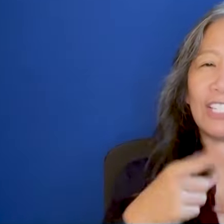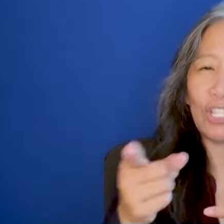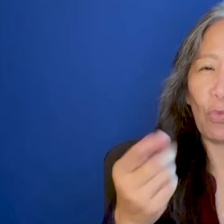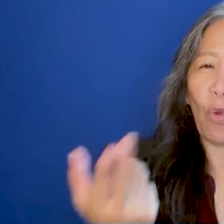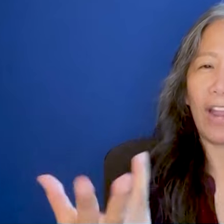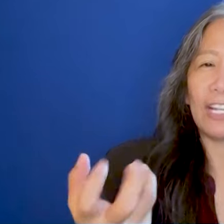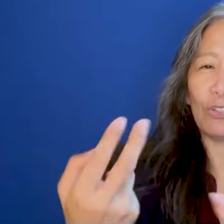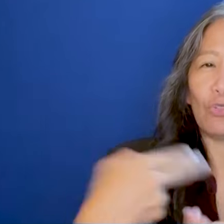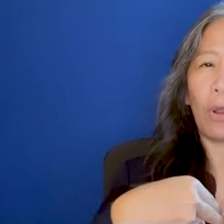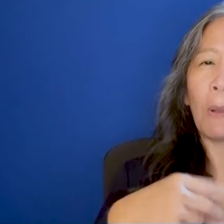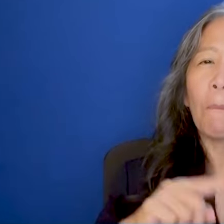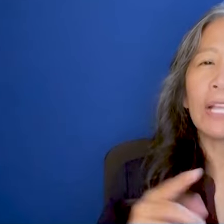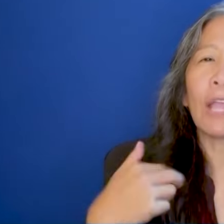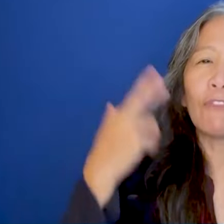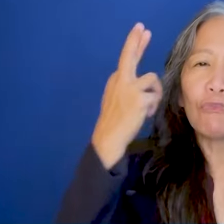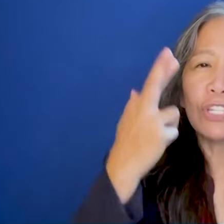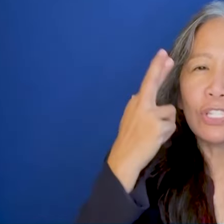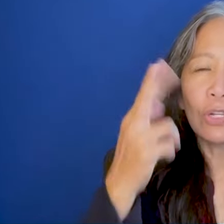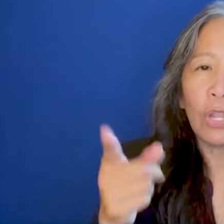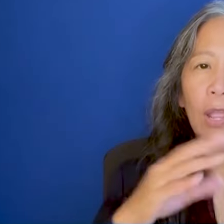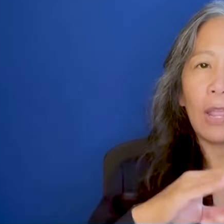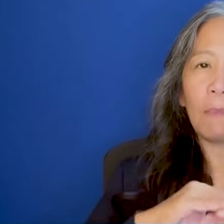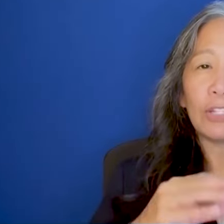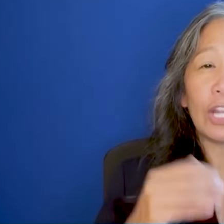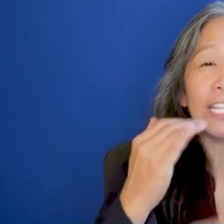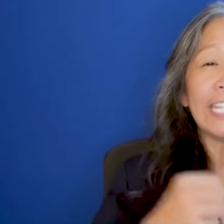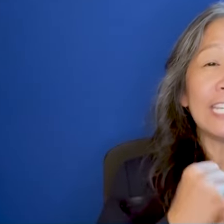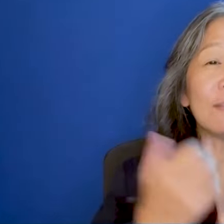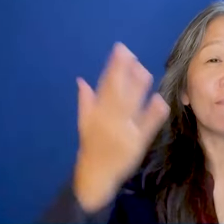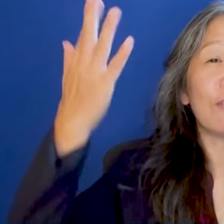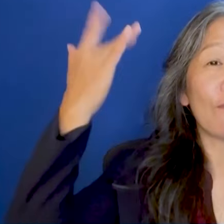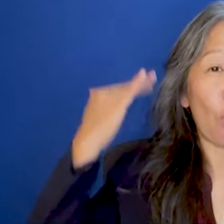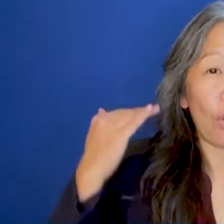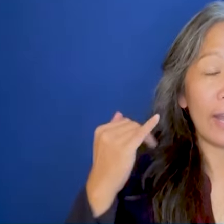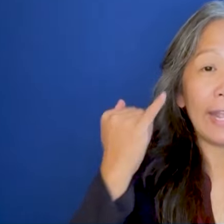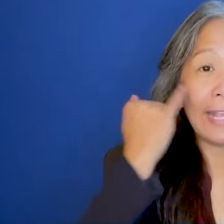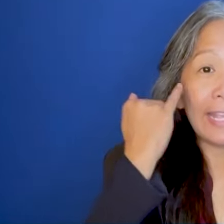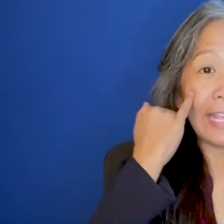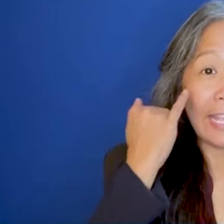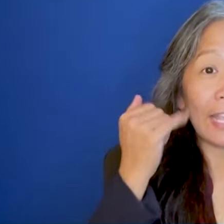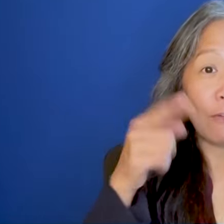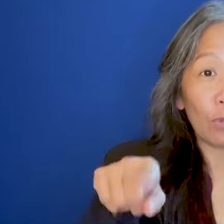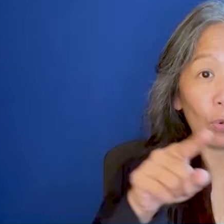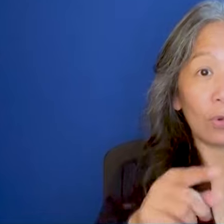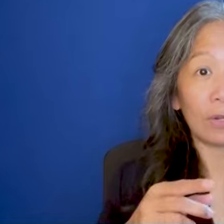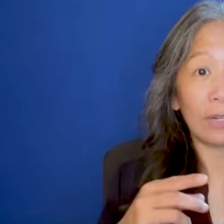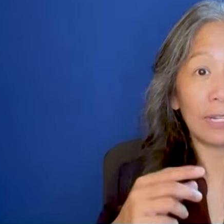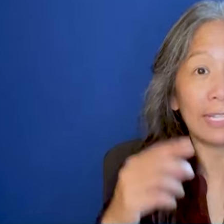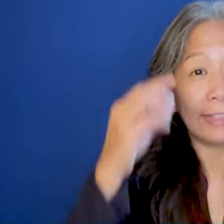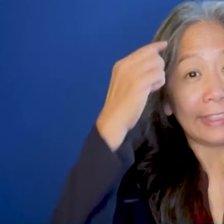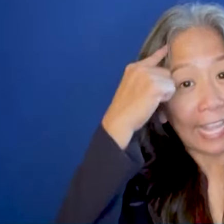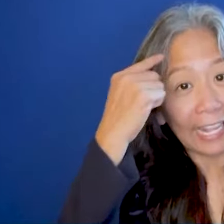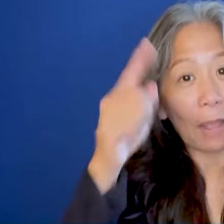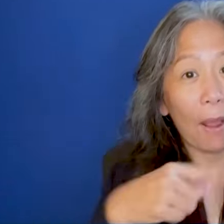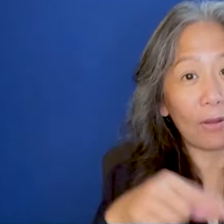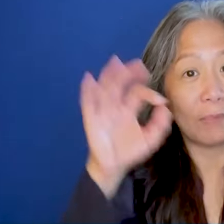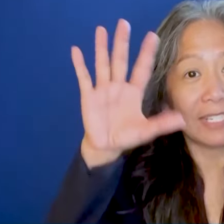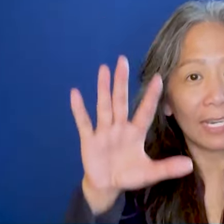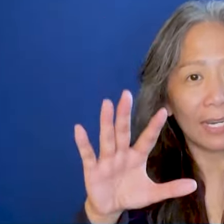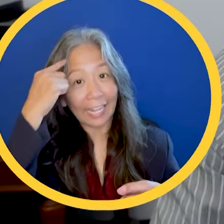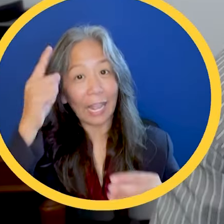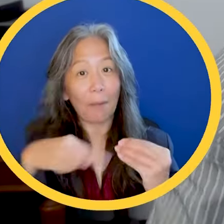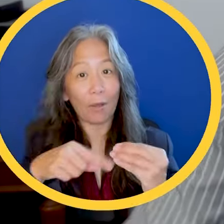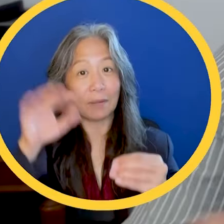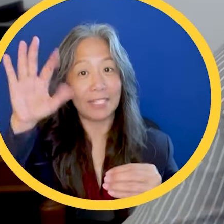join. But there's a reason why when the minister mentioned years before that if you're thinking about the ministry, it's a sign already till